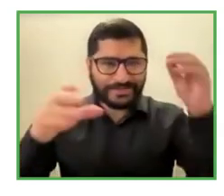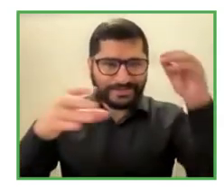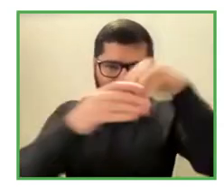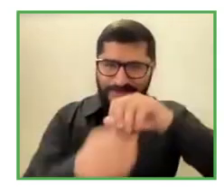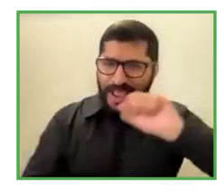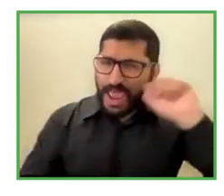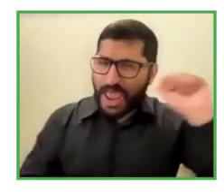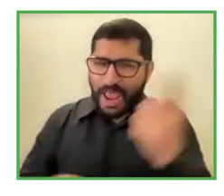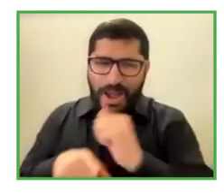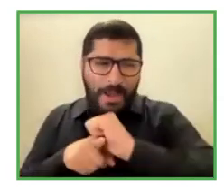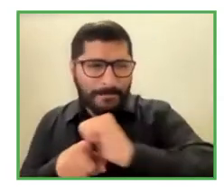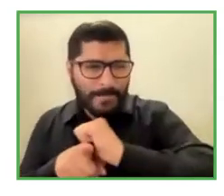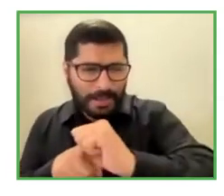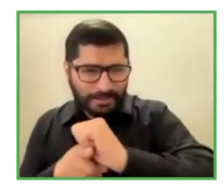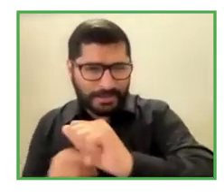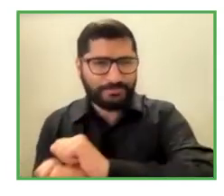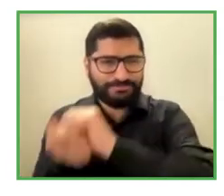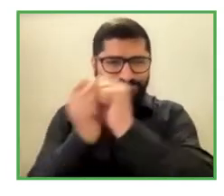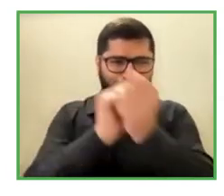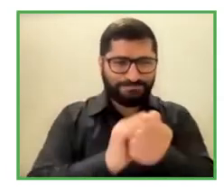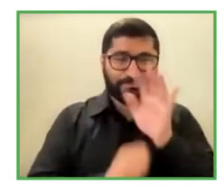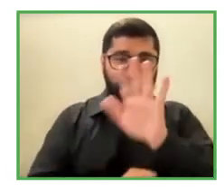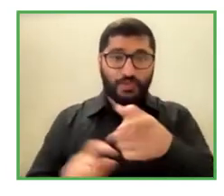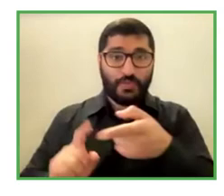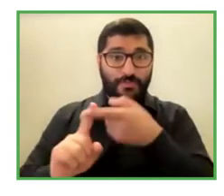knew this was going to be one of our biggest challenges.